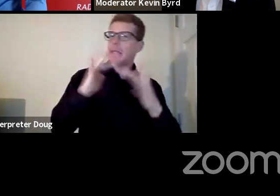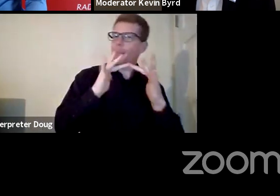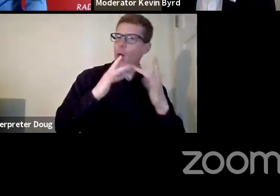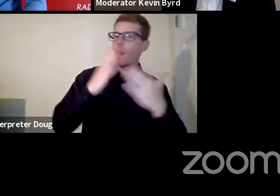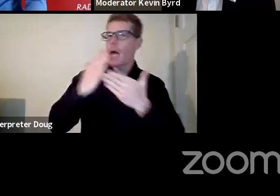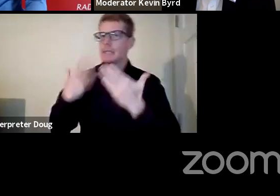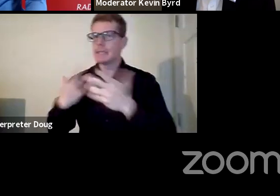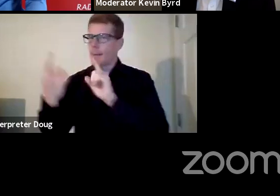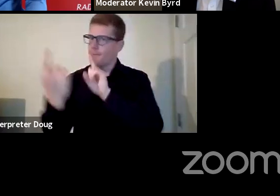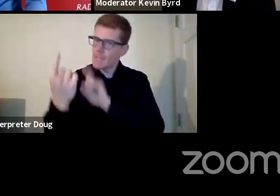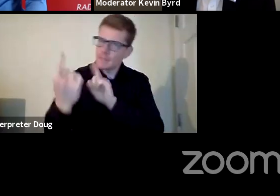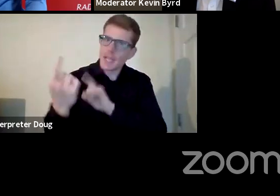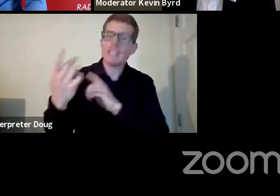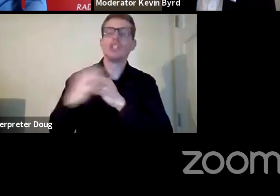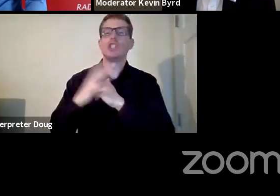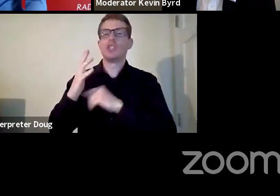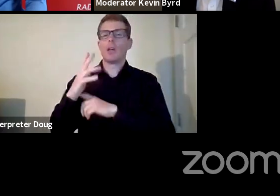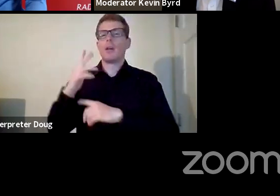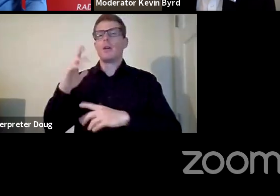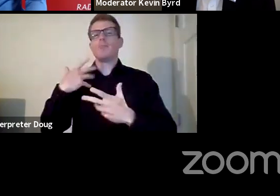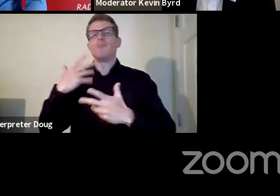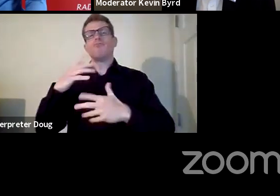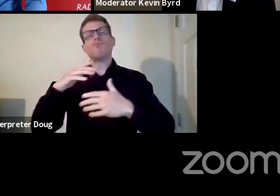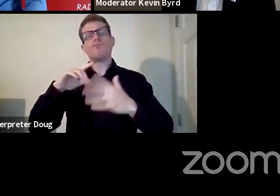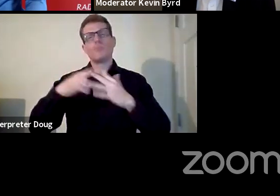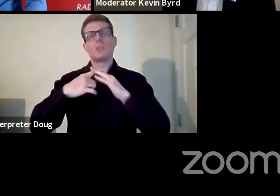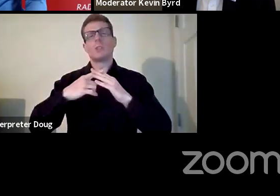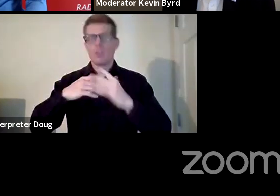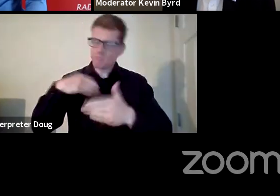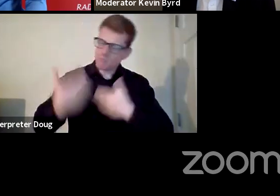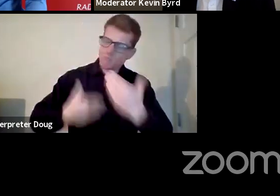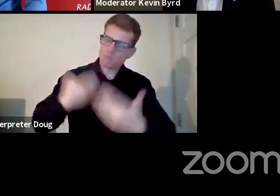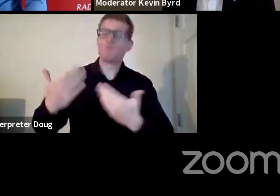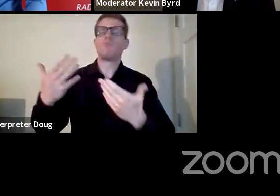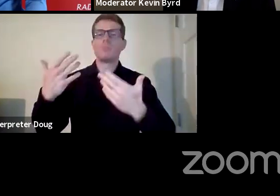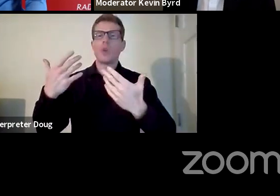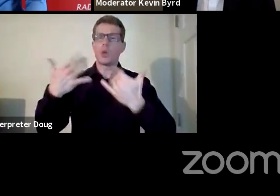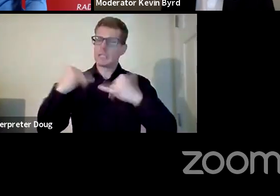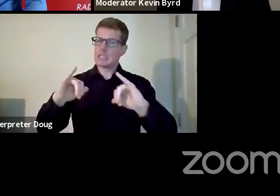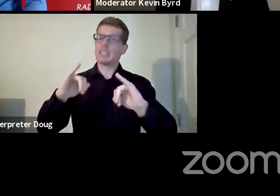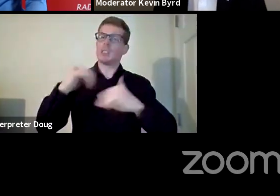of how each course, each section is going to operate.